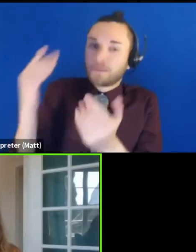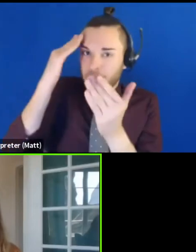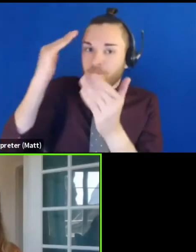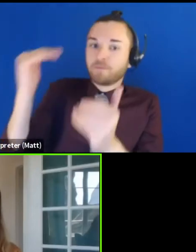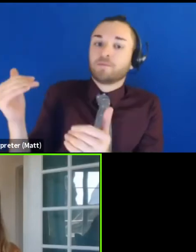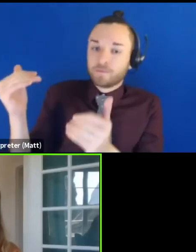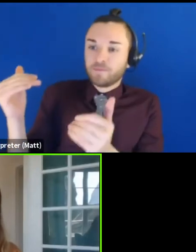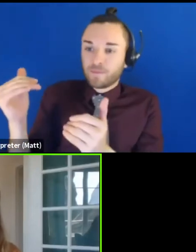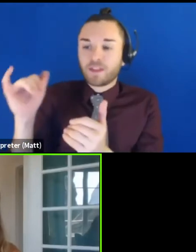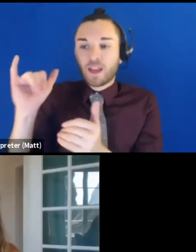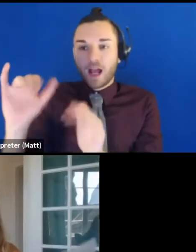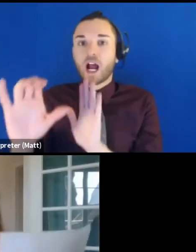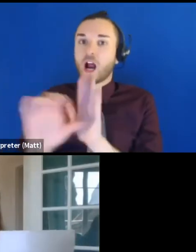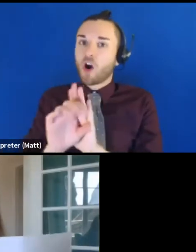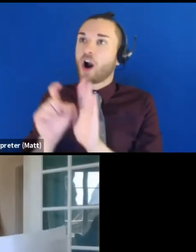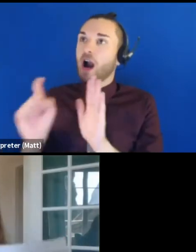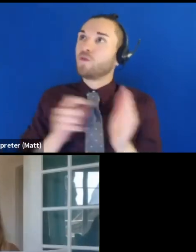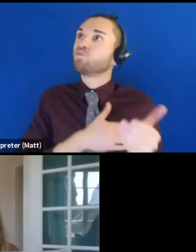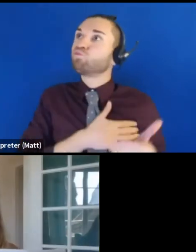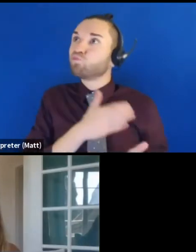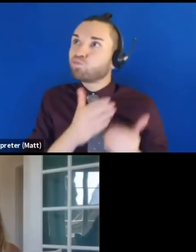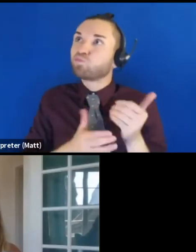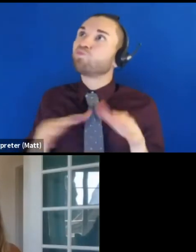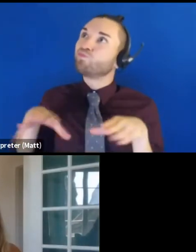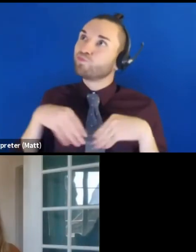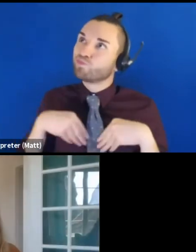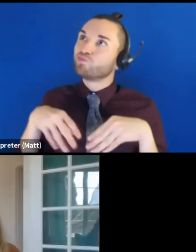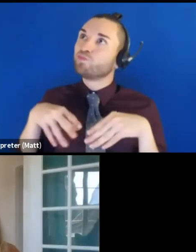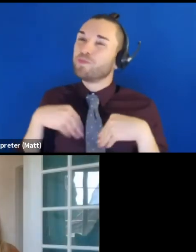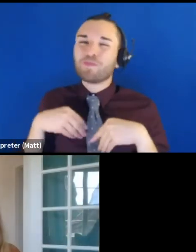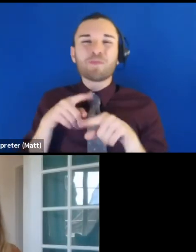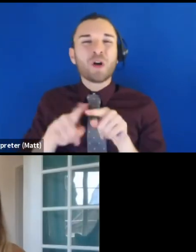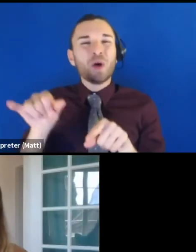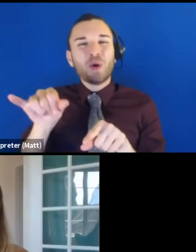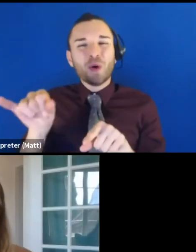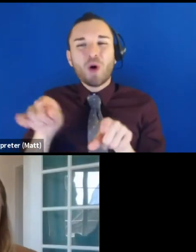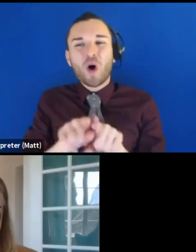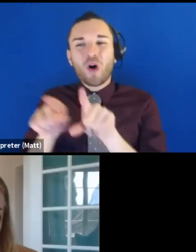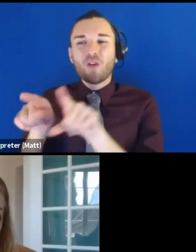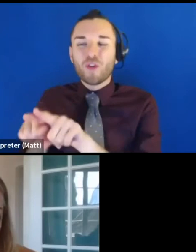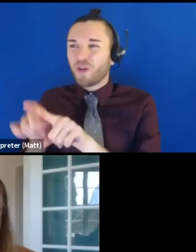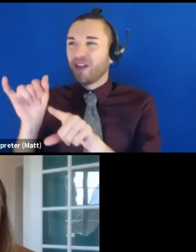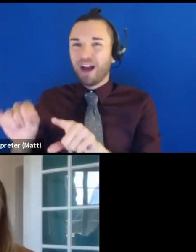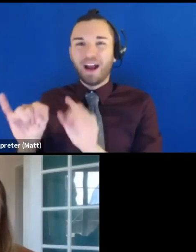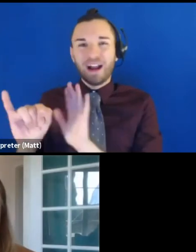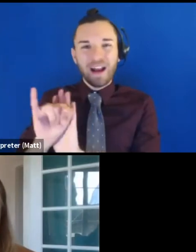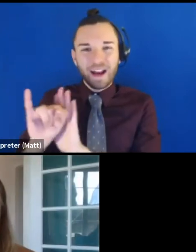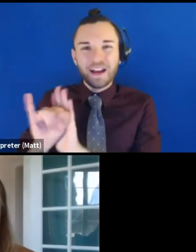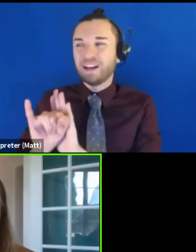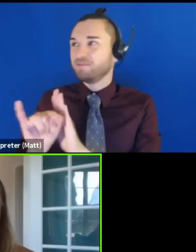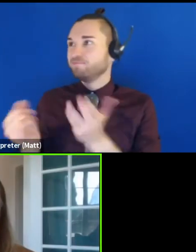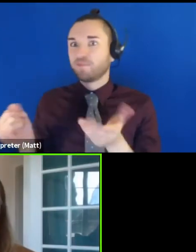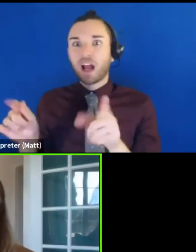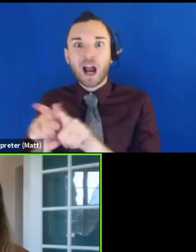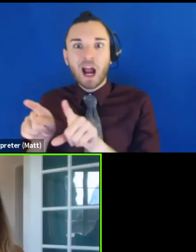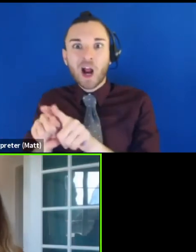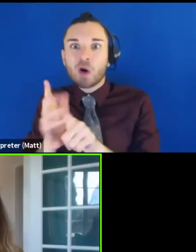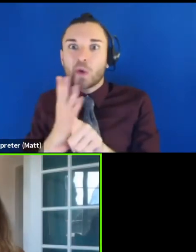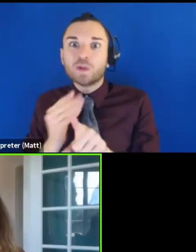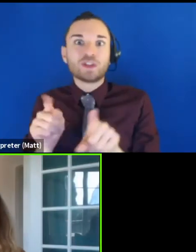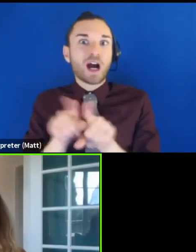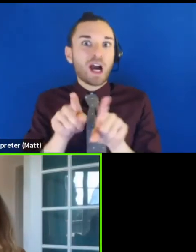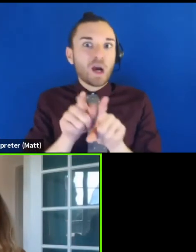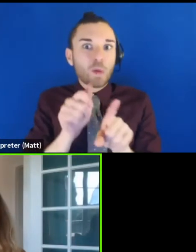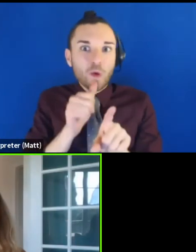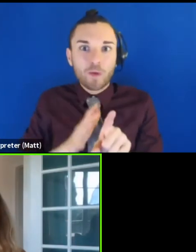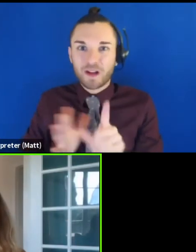has to be nice and acceptable. And some of that is like an overlap between Jewish identity and female identity. You know? Yes, yes. And there